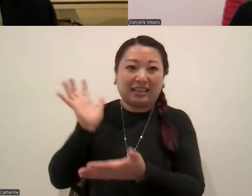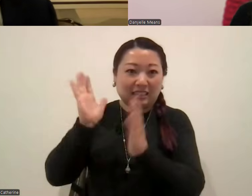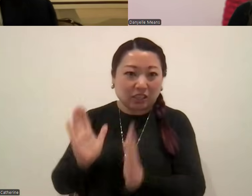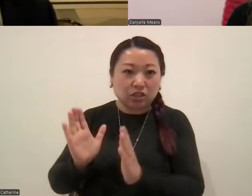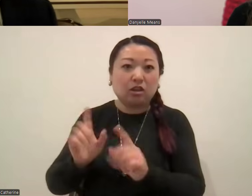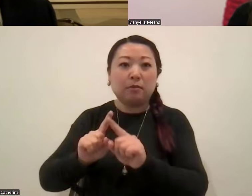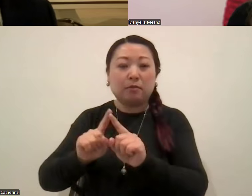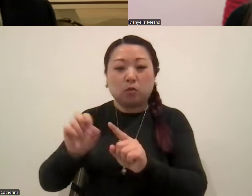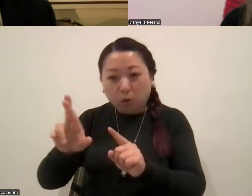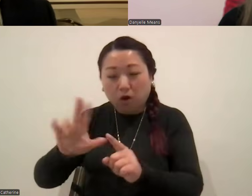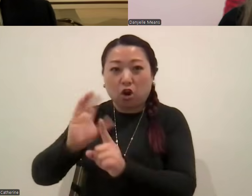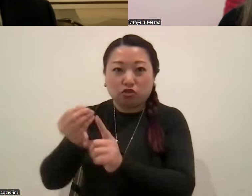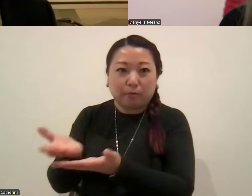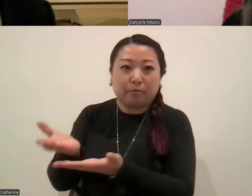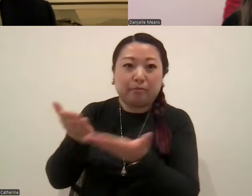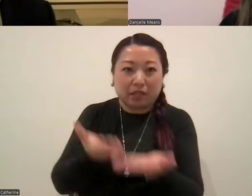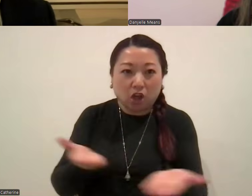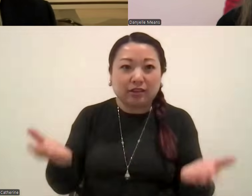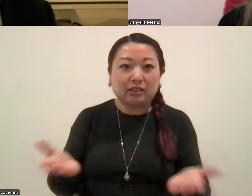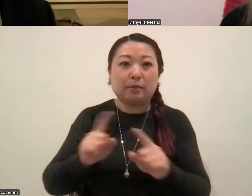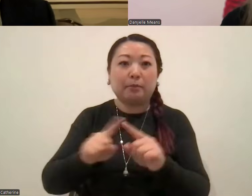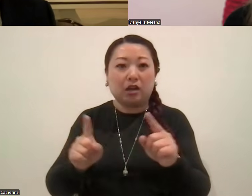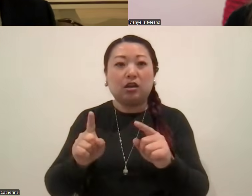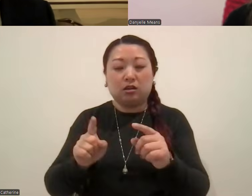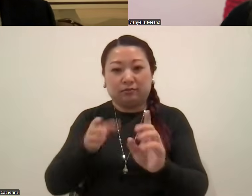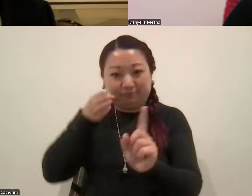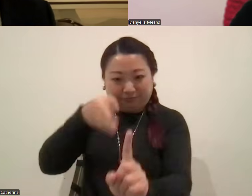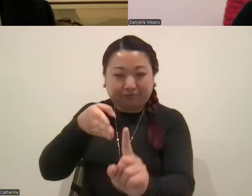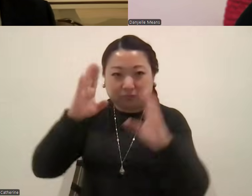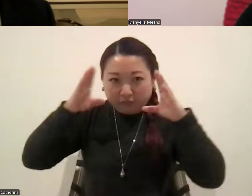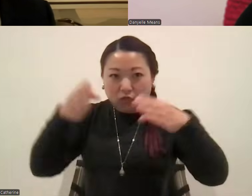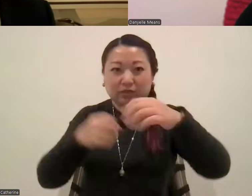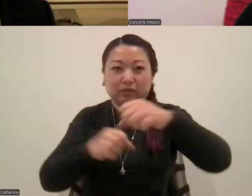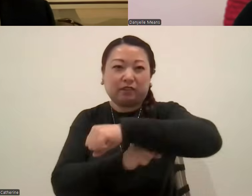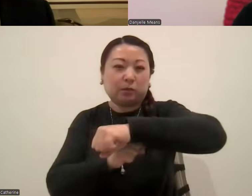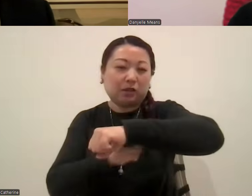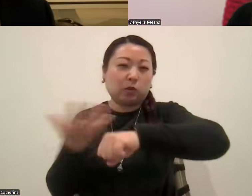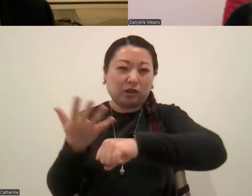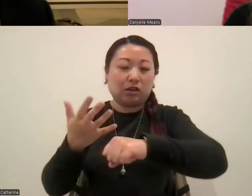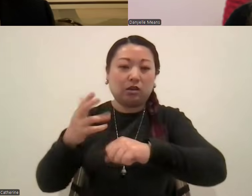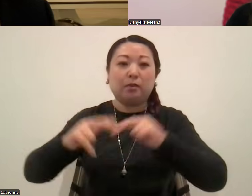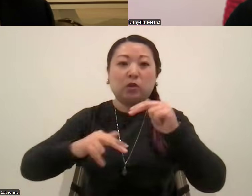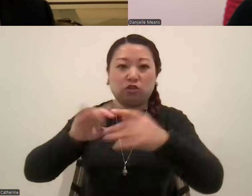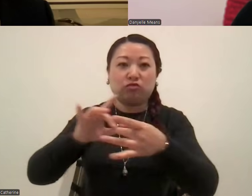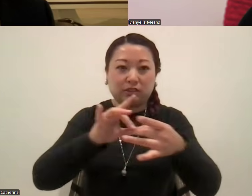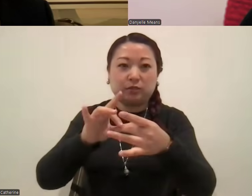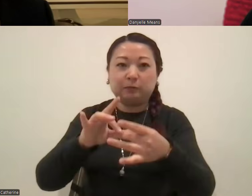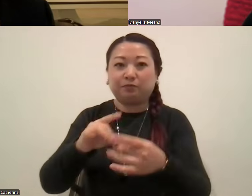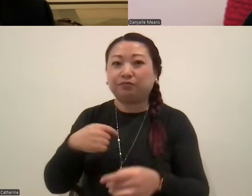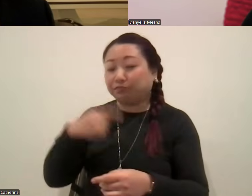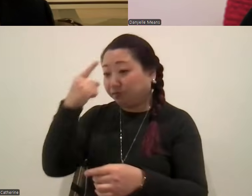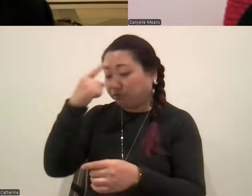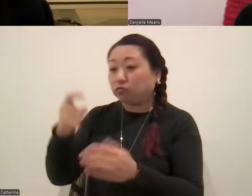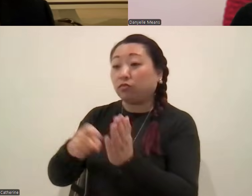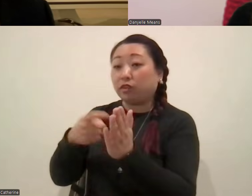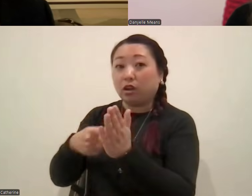that archaeology has done that is by reaching out to Native communities to train community members to help